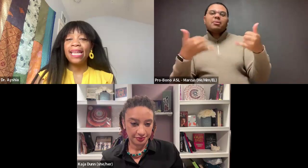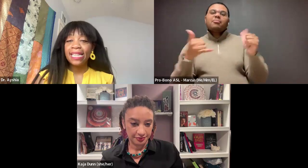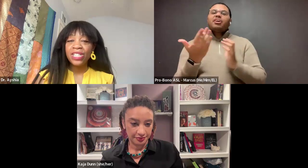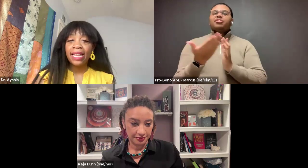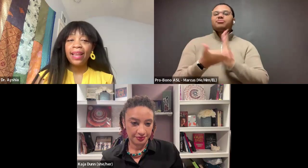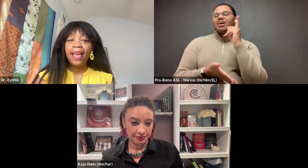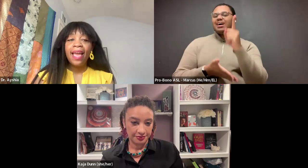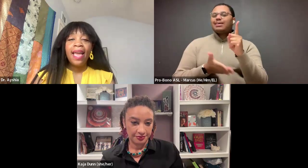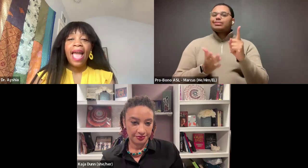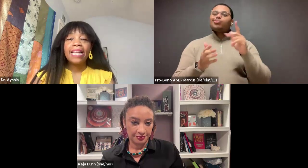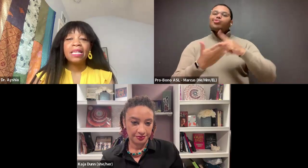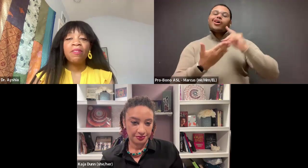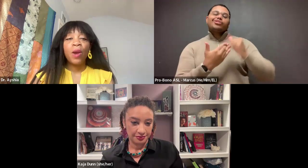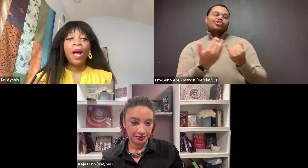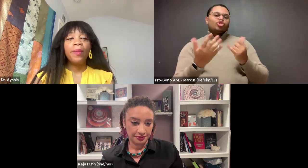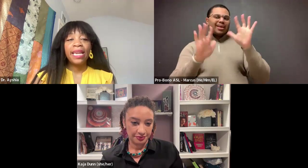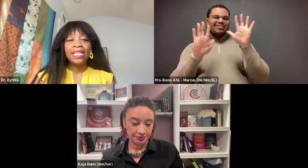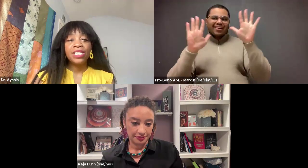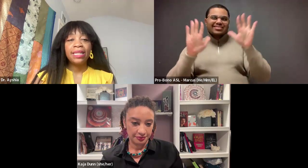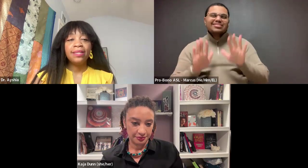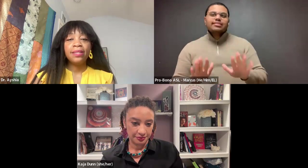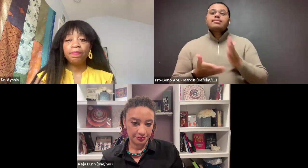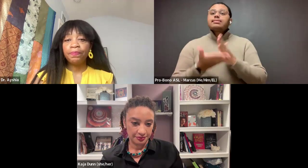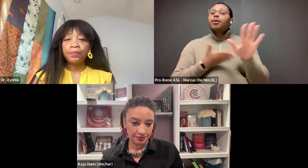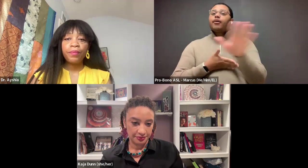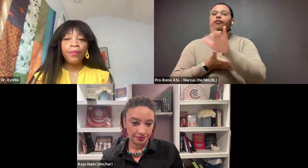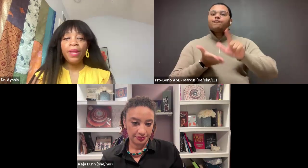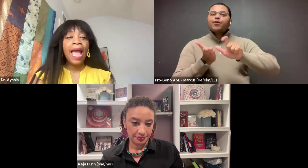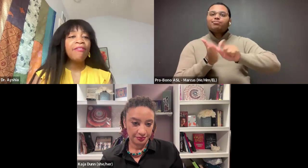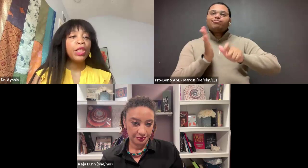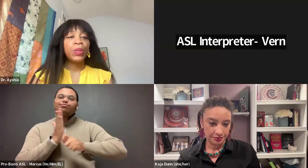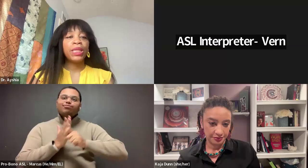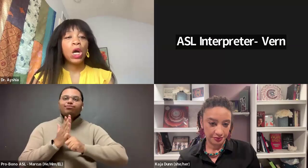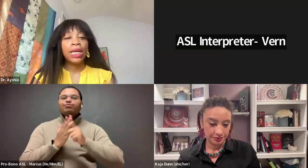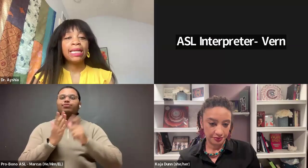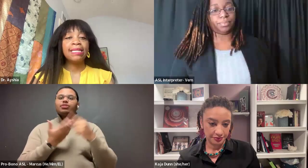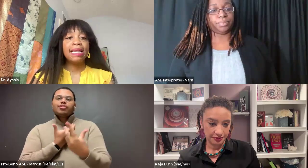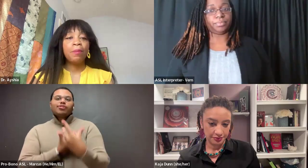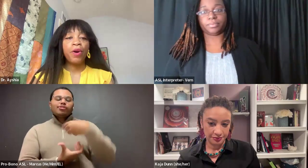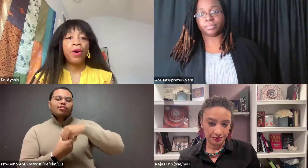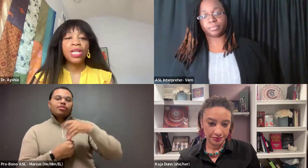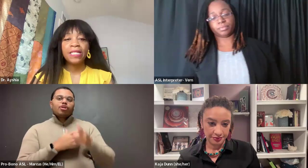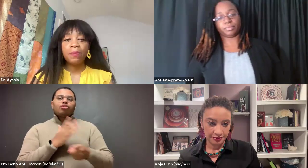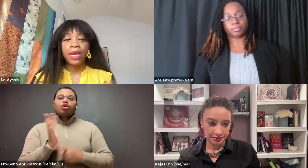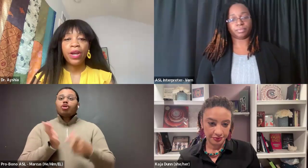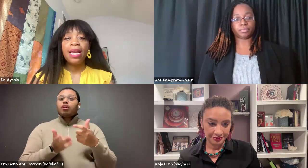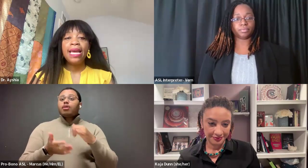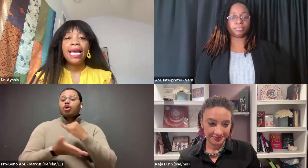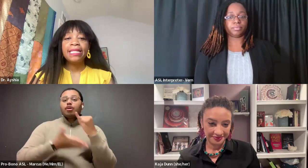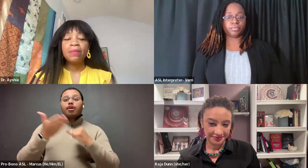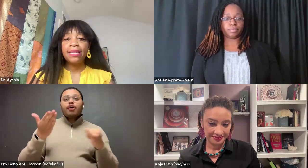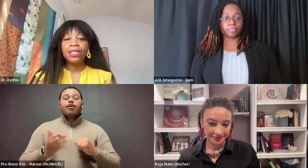Arts Education, and some of her publications have included The Art in Contemporary